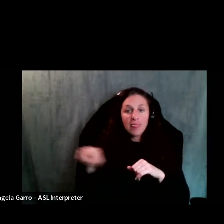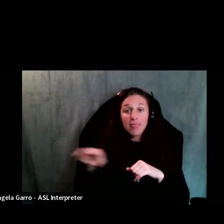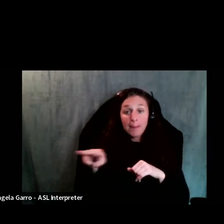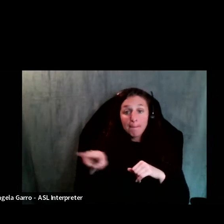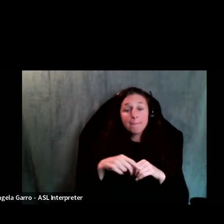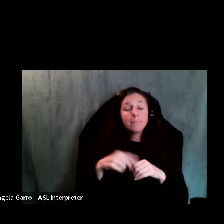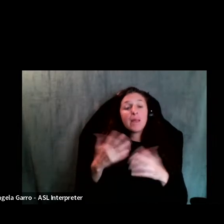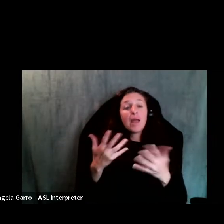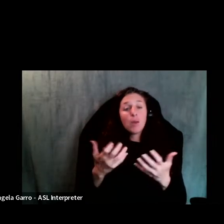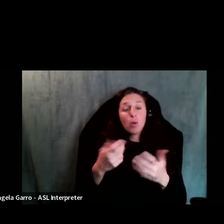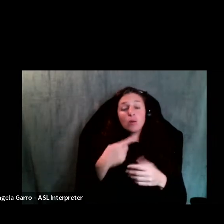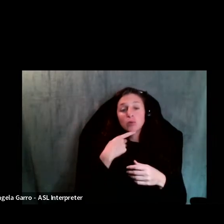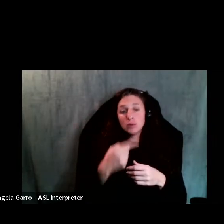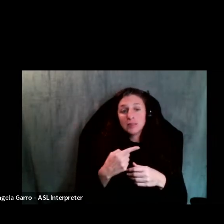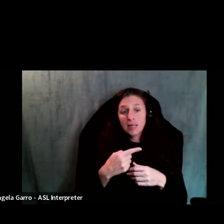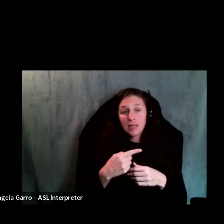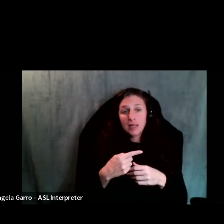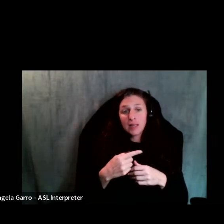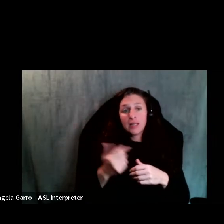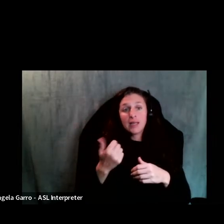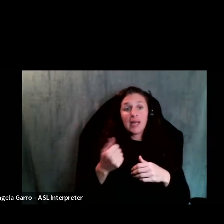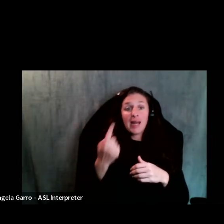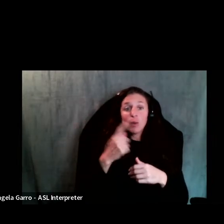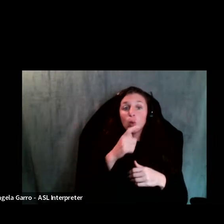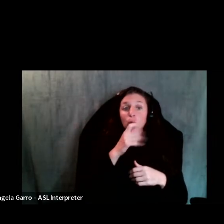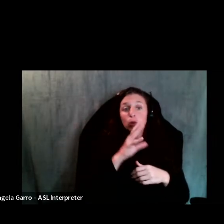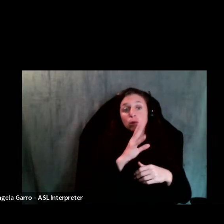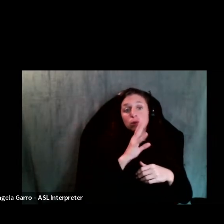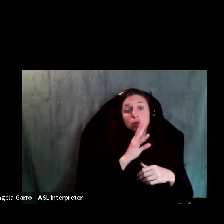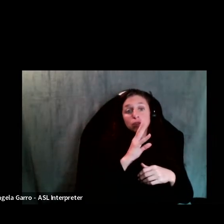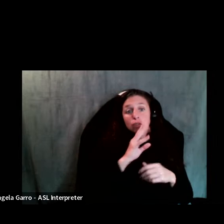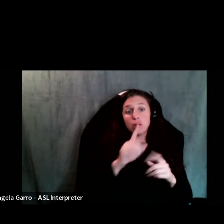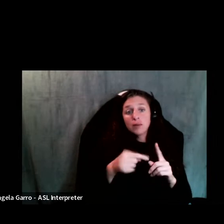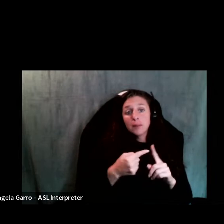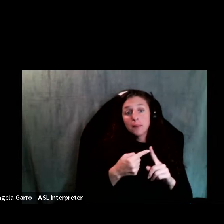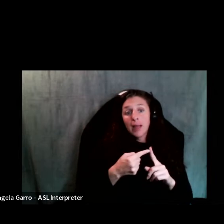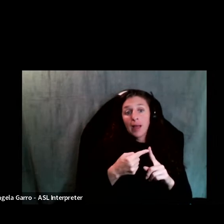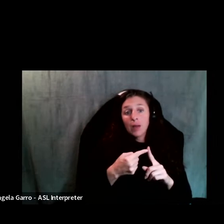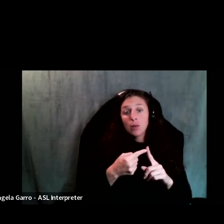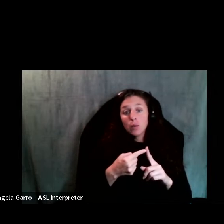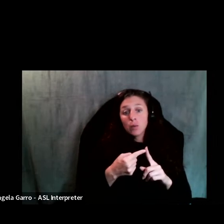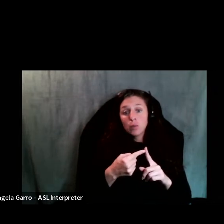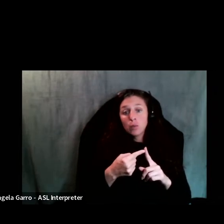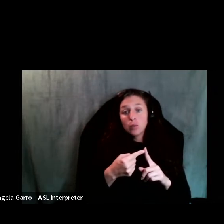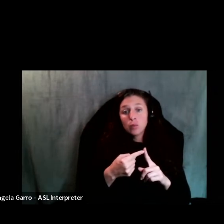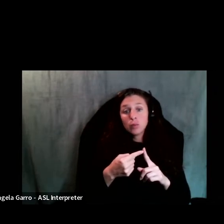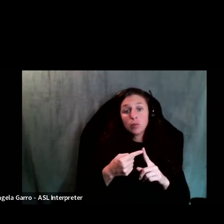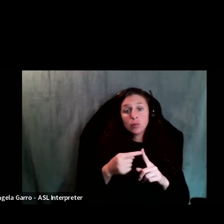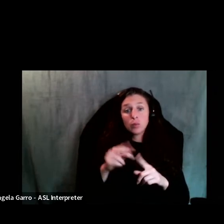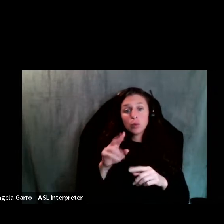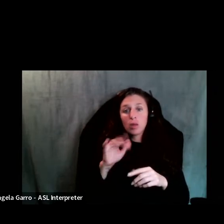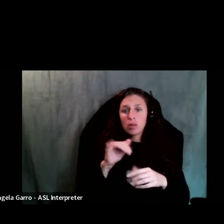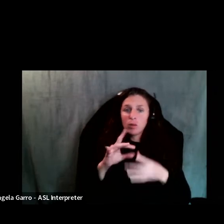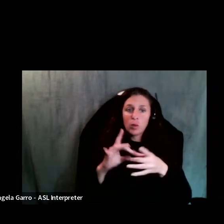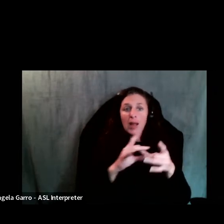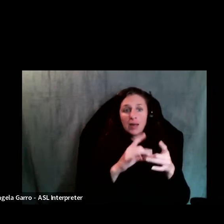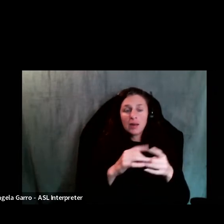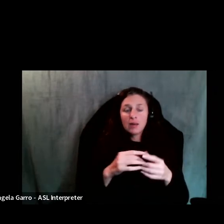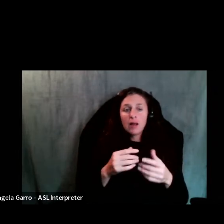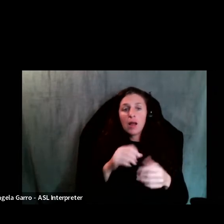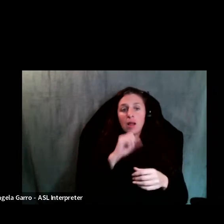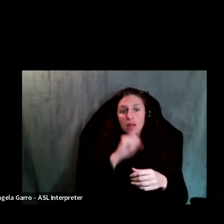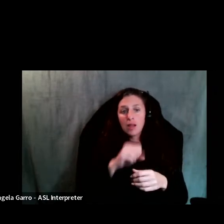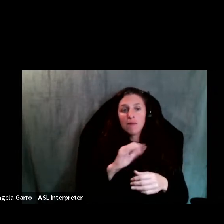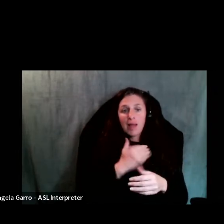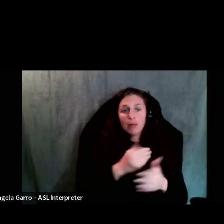want to say that anyone who's talked about, you know, the United, I would love that our student board members decided to talk